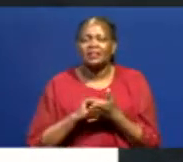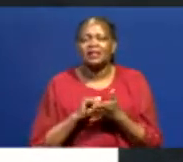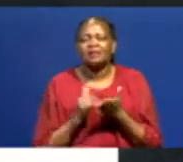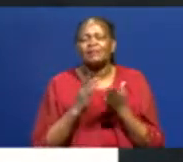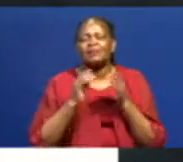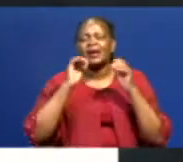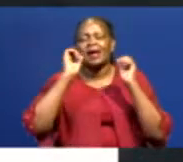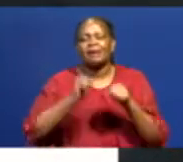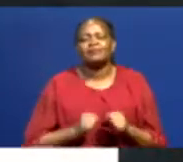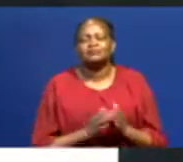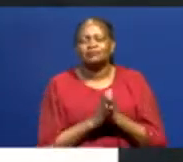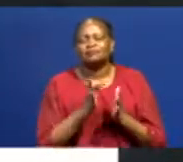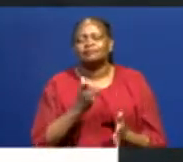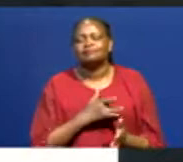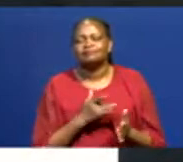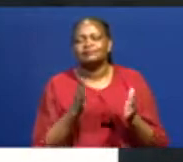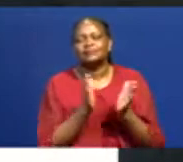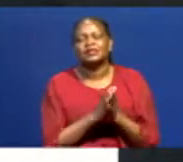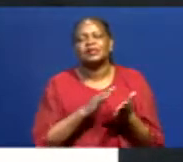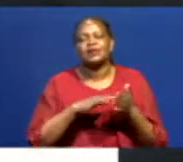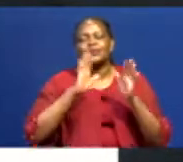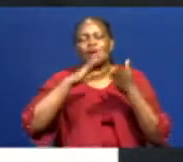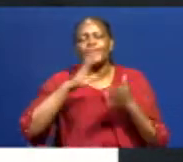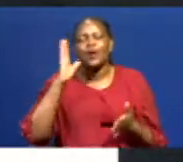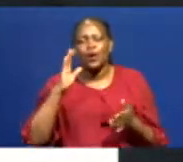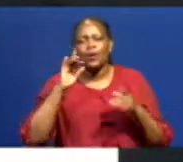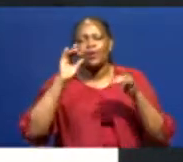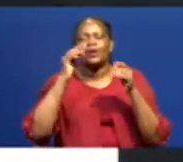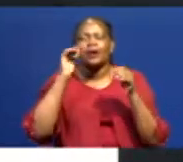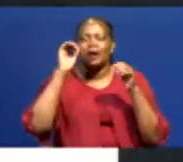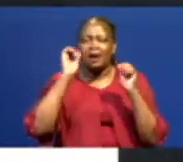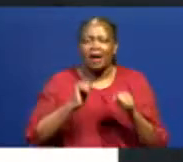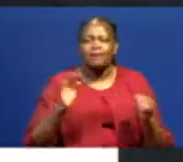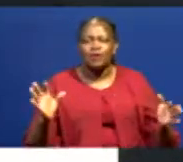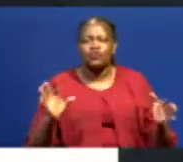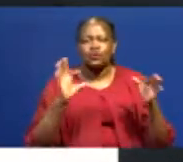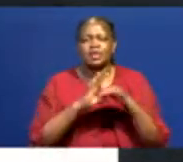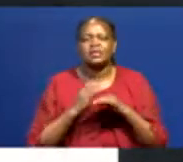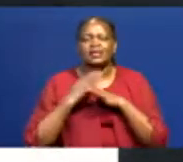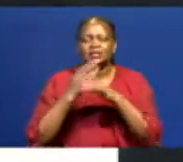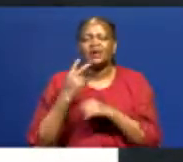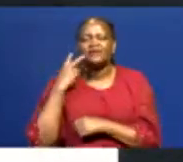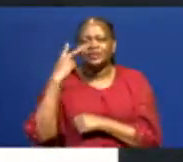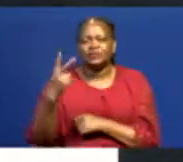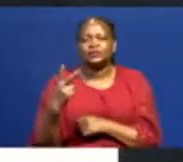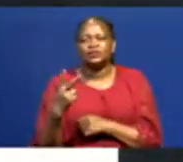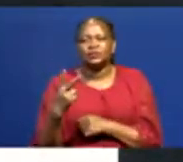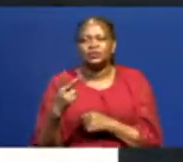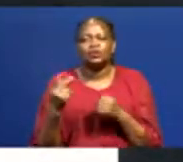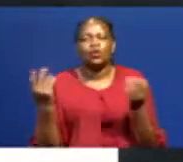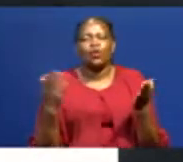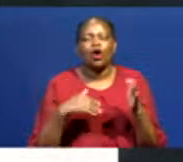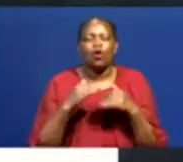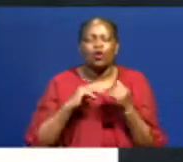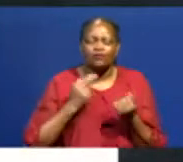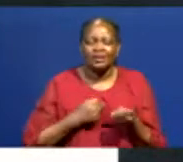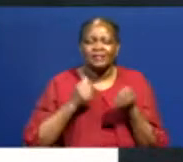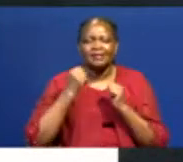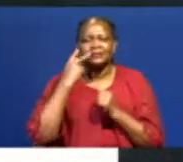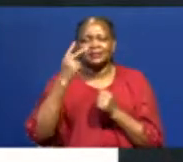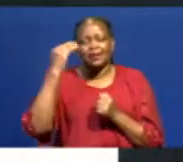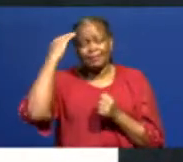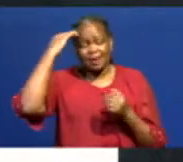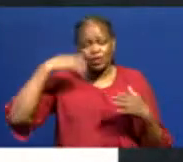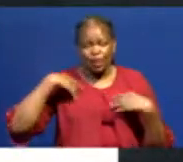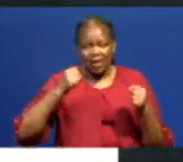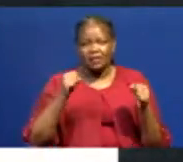able to be inspired, and most importantly, we may be united and share a vision where all of us are able to see mental